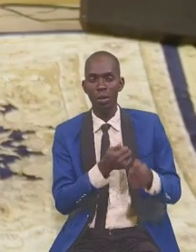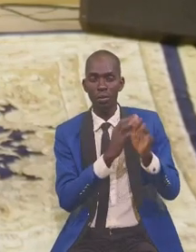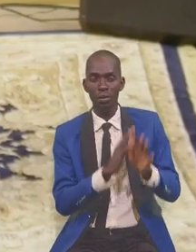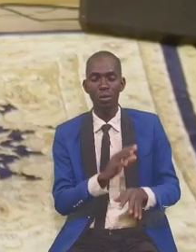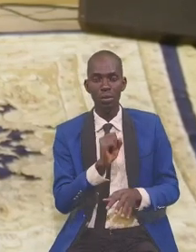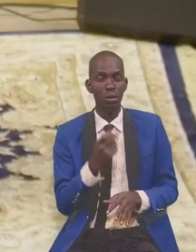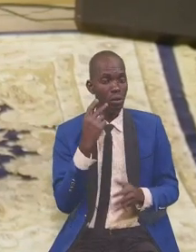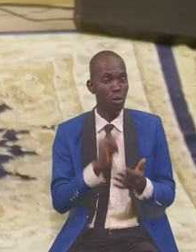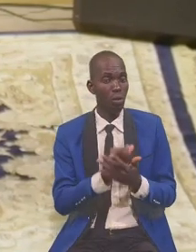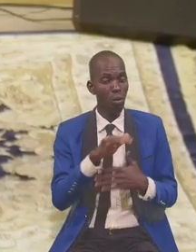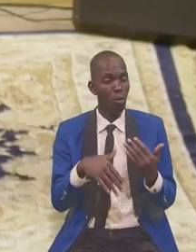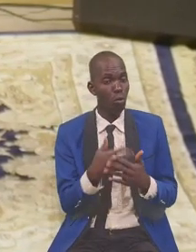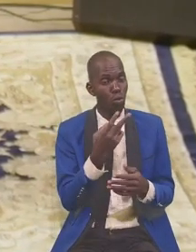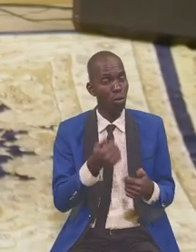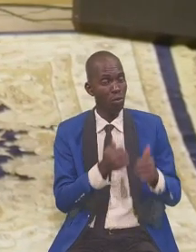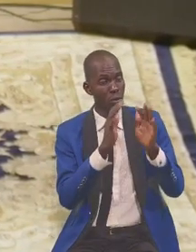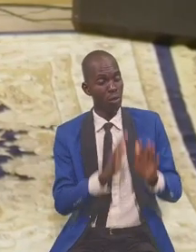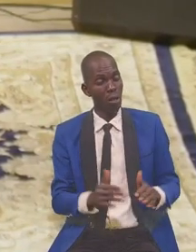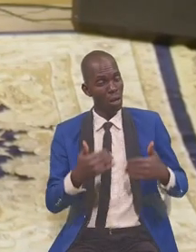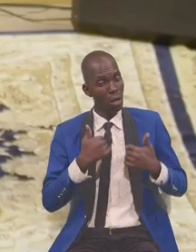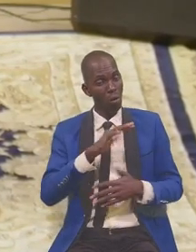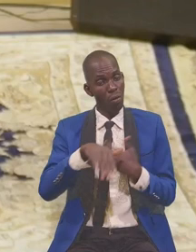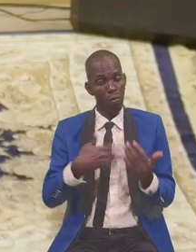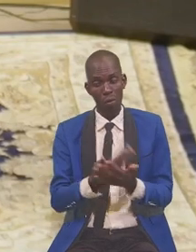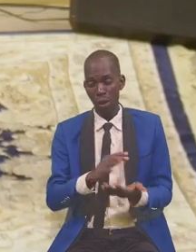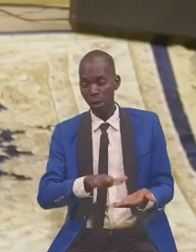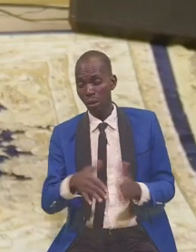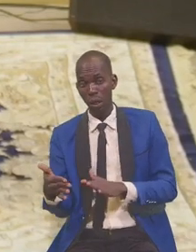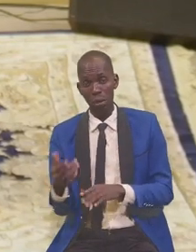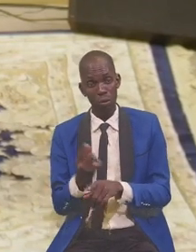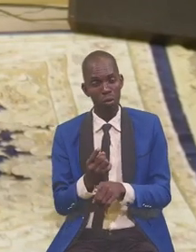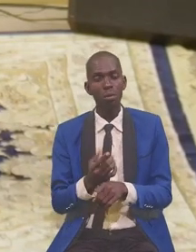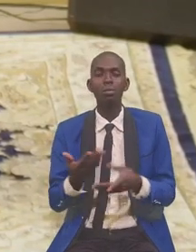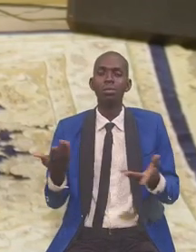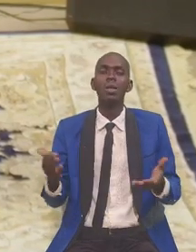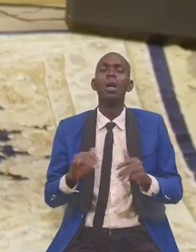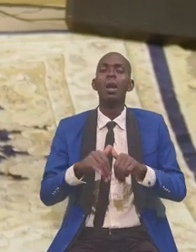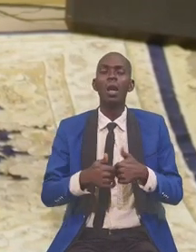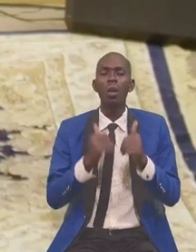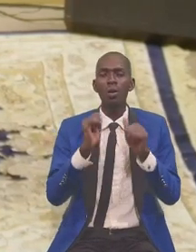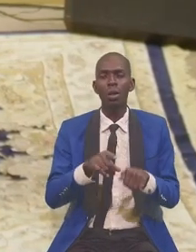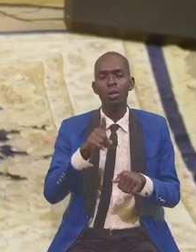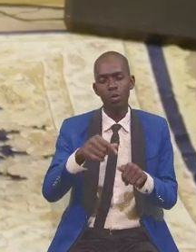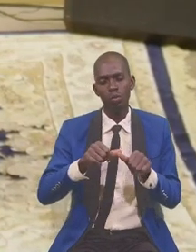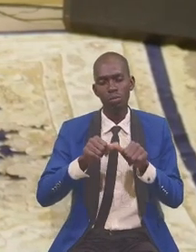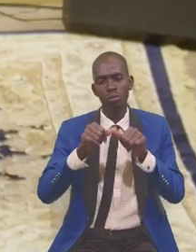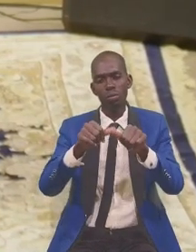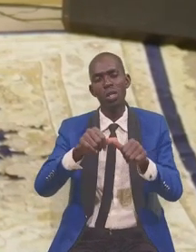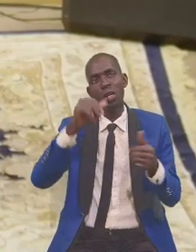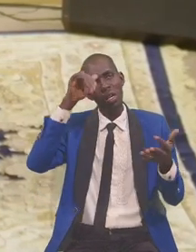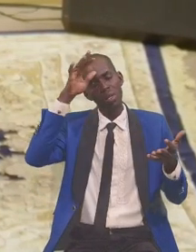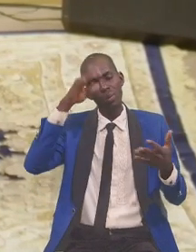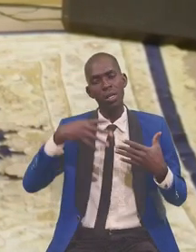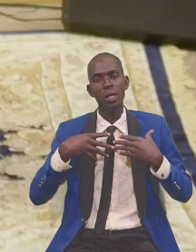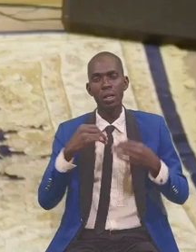all gone? Yes, I see they're all gone. What do you expect they'll be healing? Because he didn't say